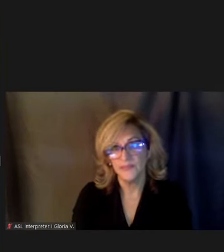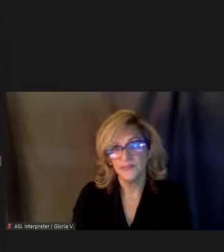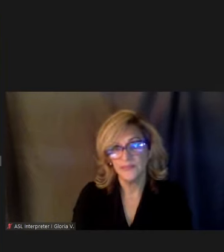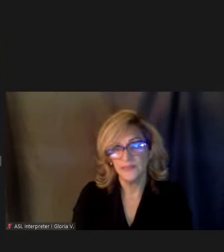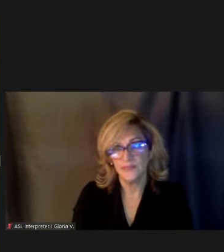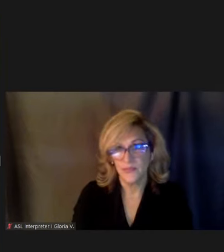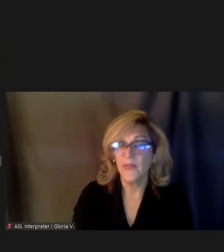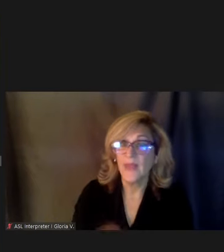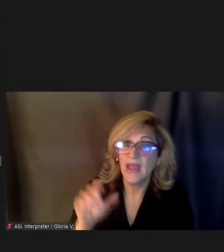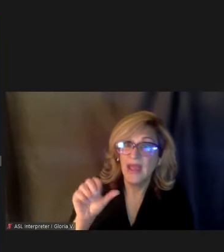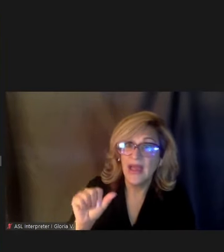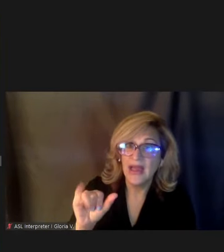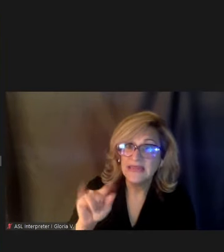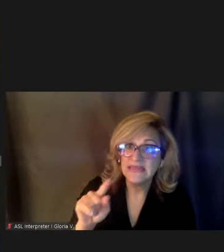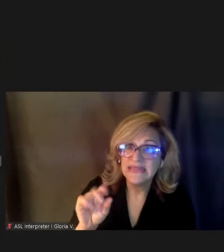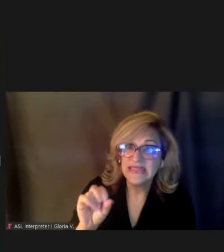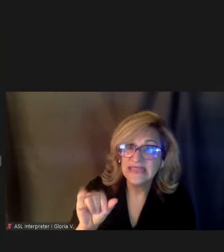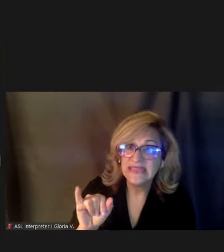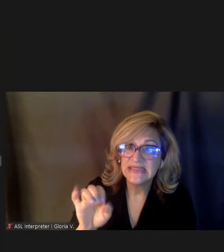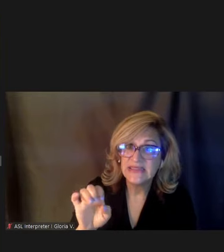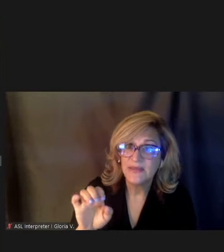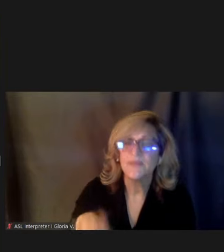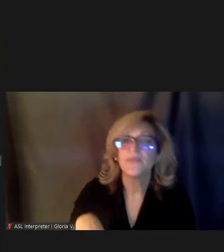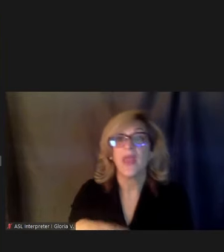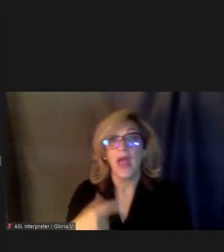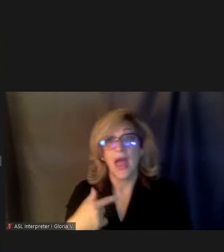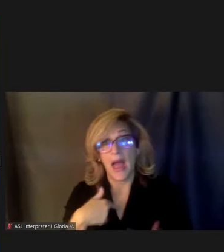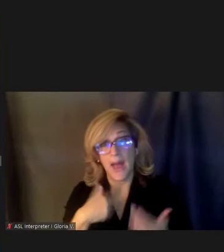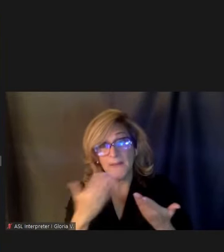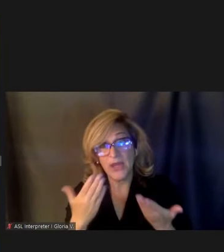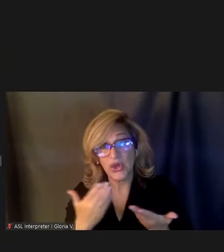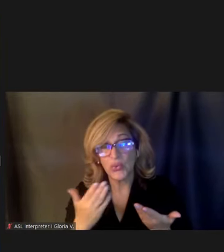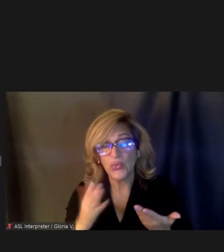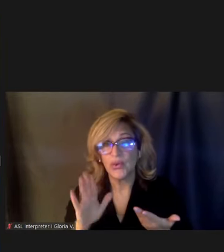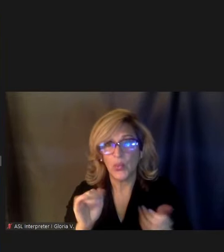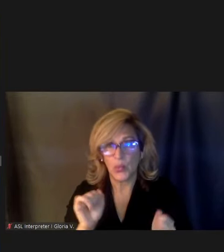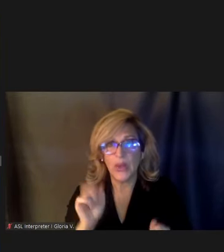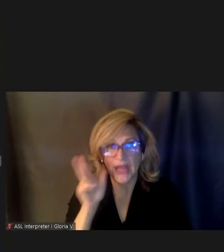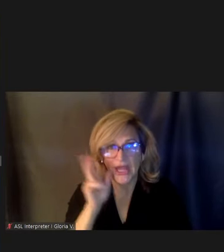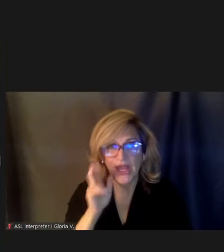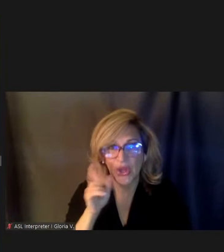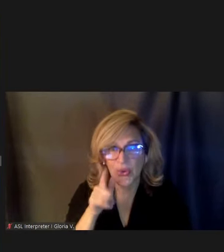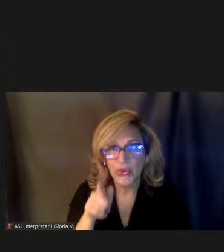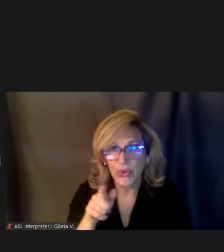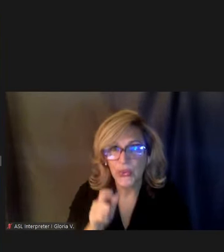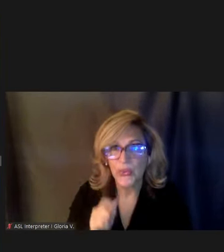Aziz? I'm here. We can hear you.